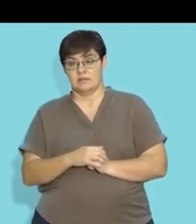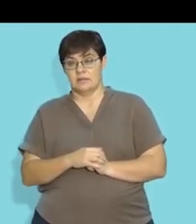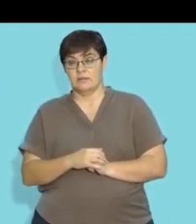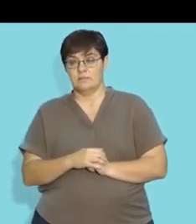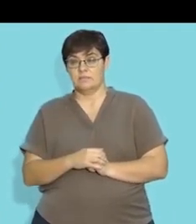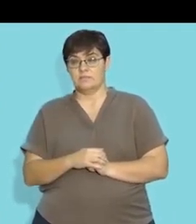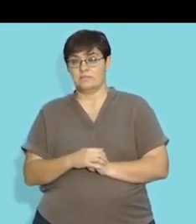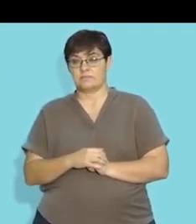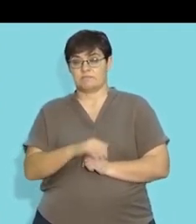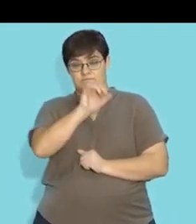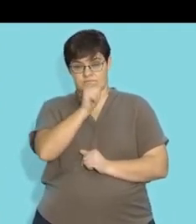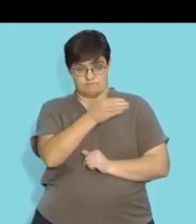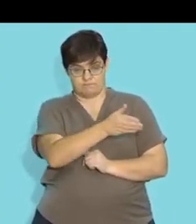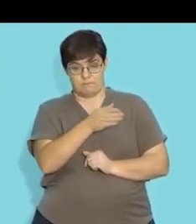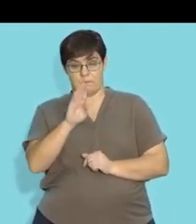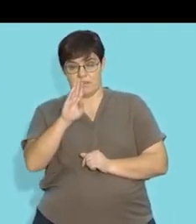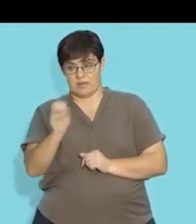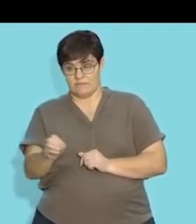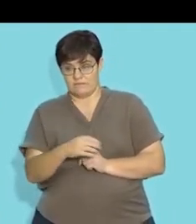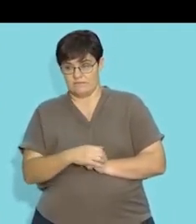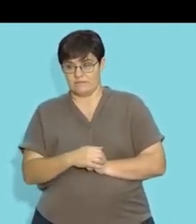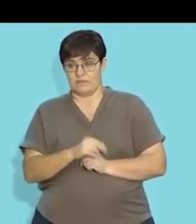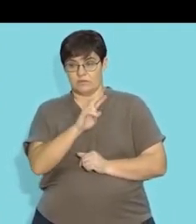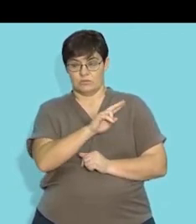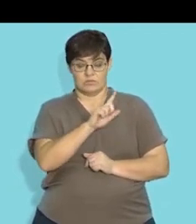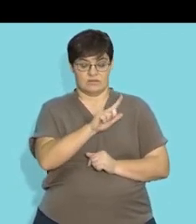BX. And we already have our A and B. What is our A? Is